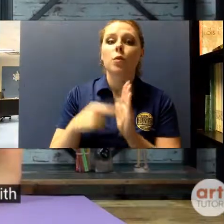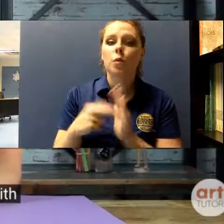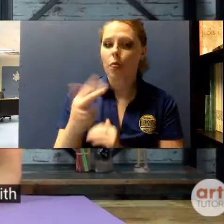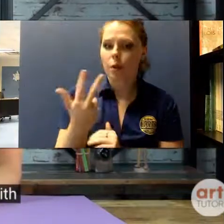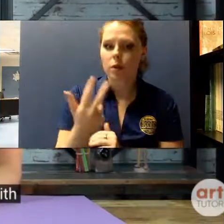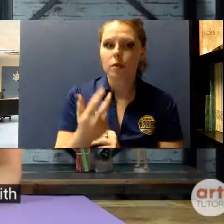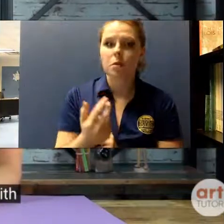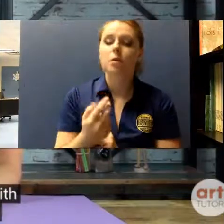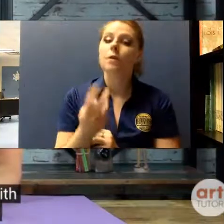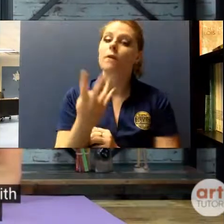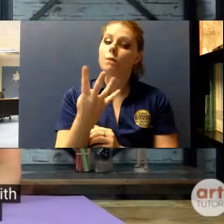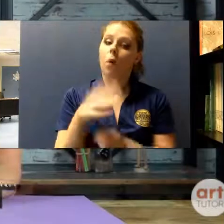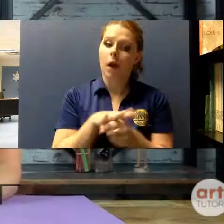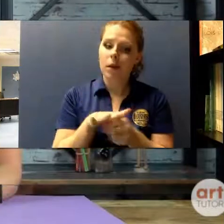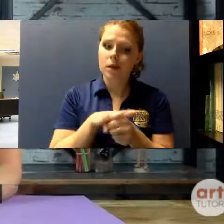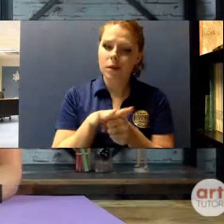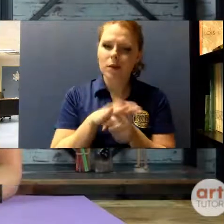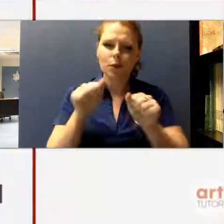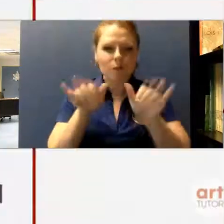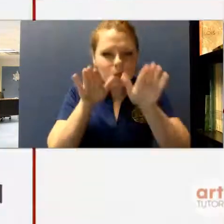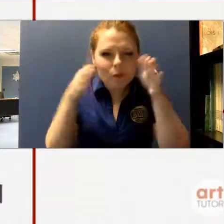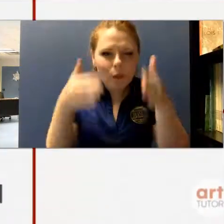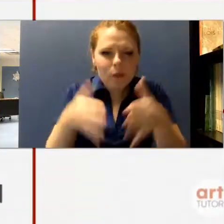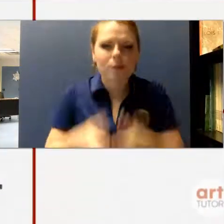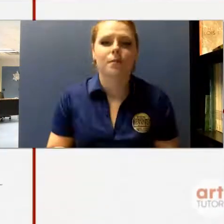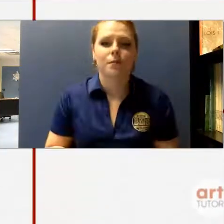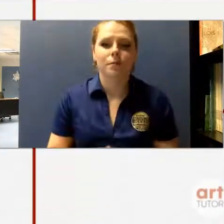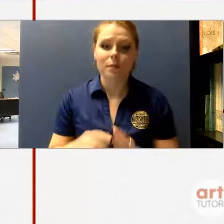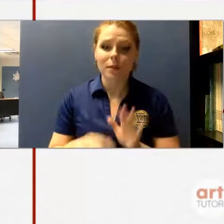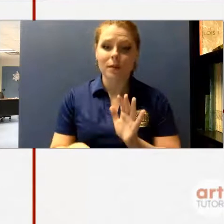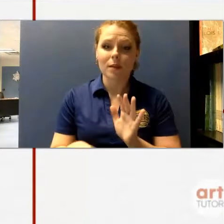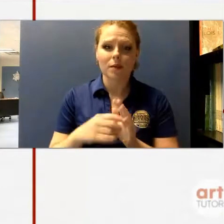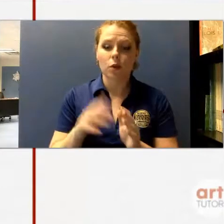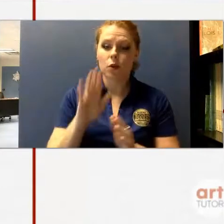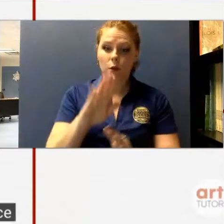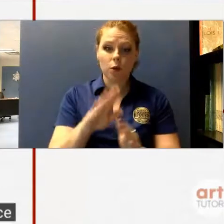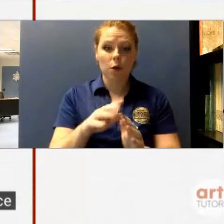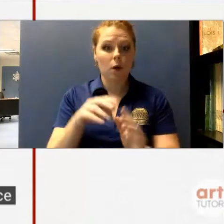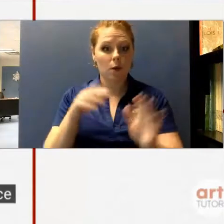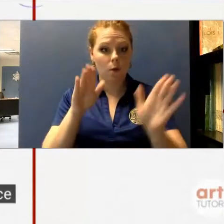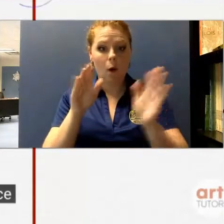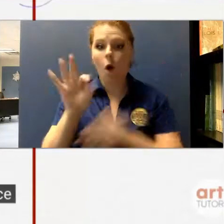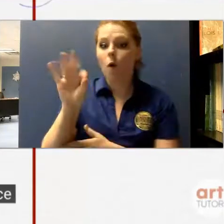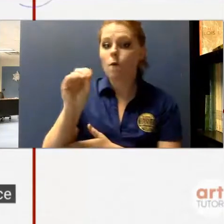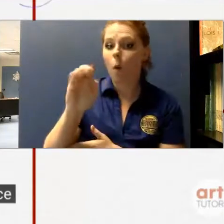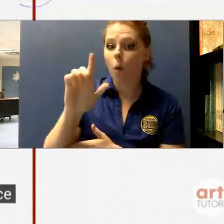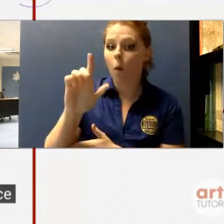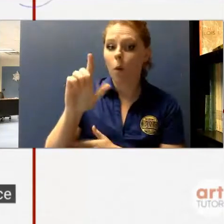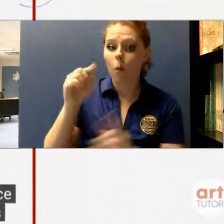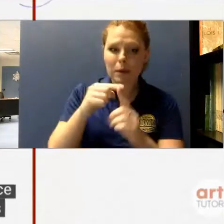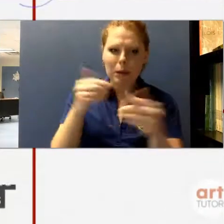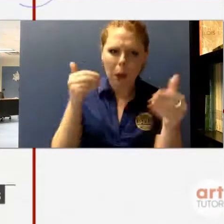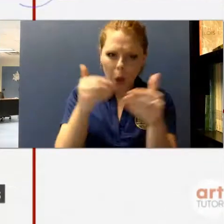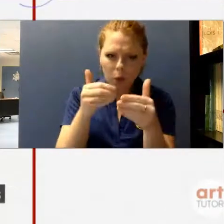4 possible areas of interest, ideal for focal points. To identify these, simply place your focal point or place of interest in or near